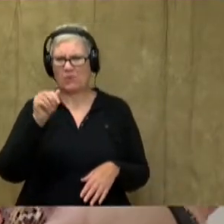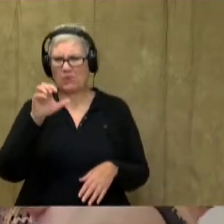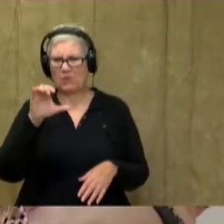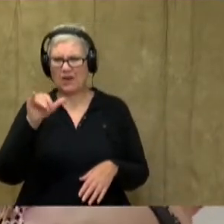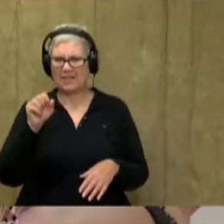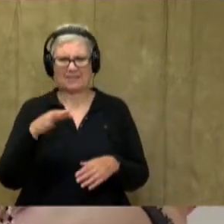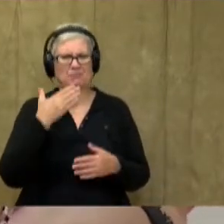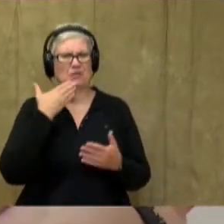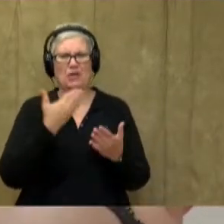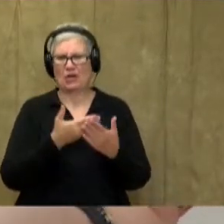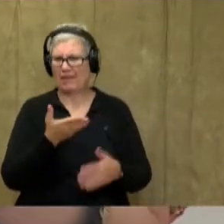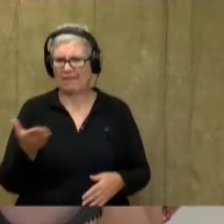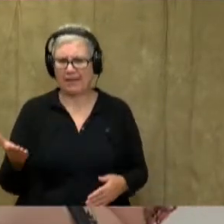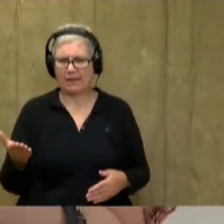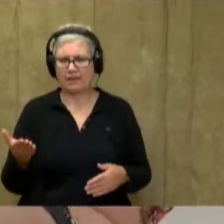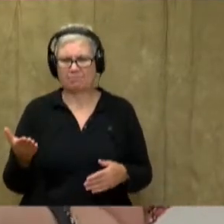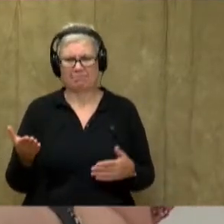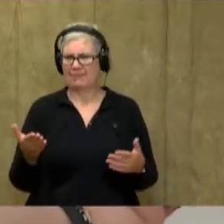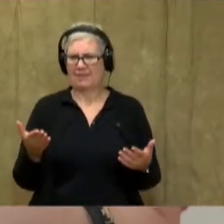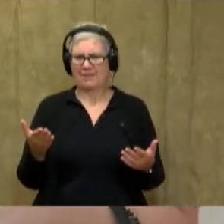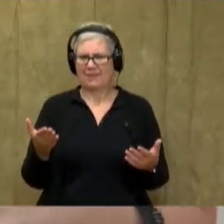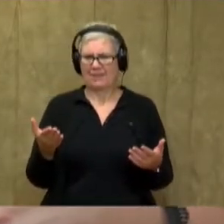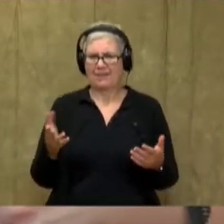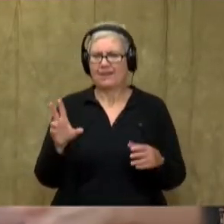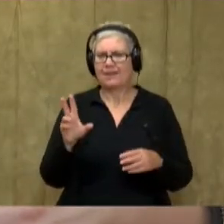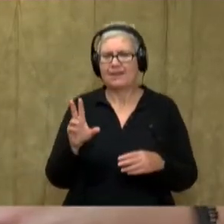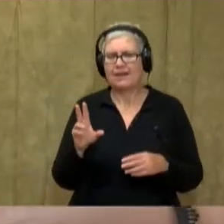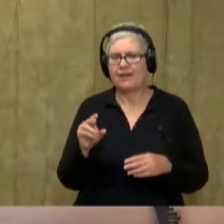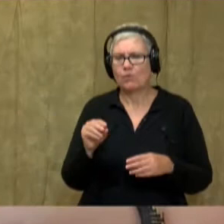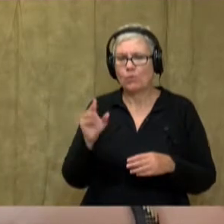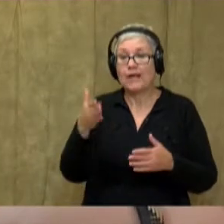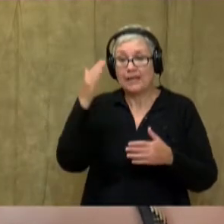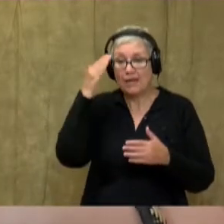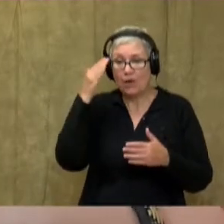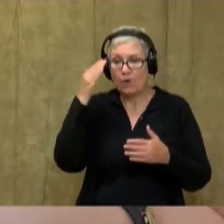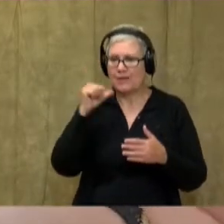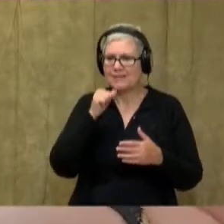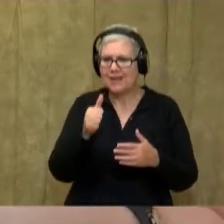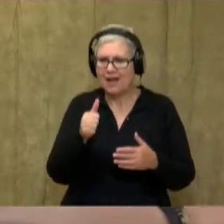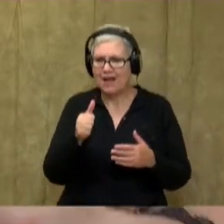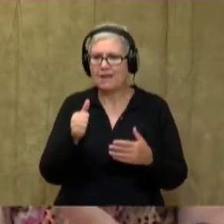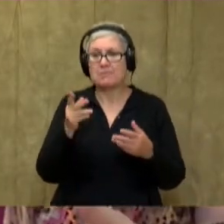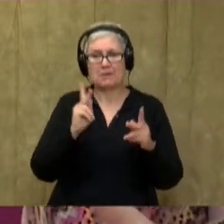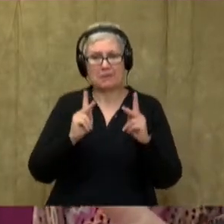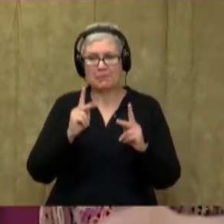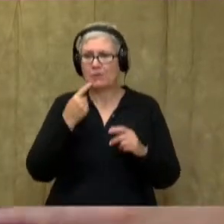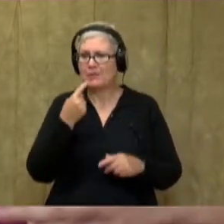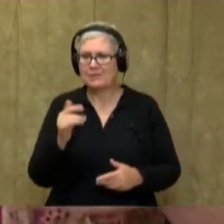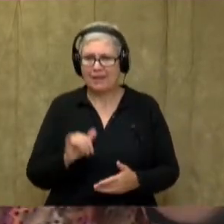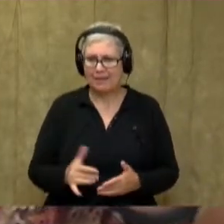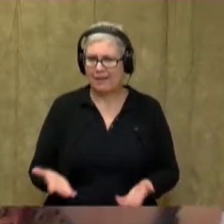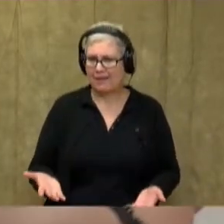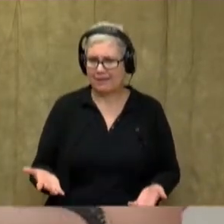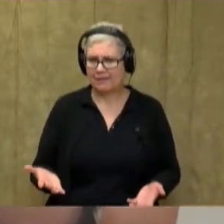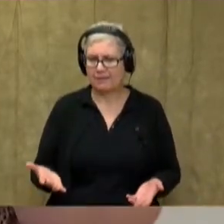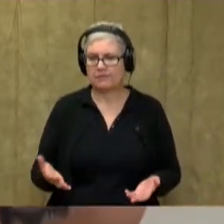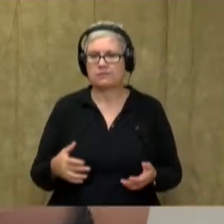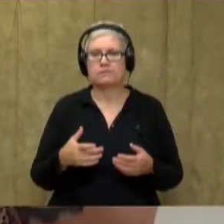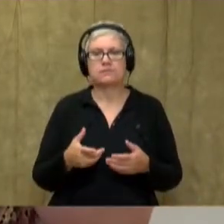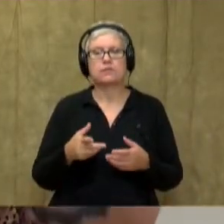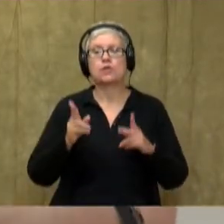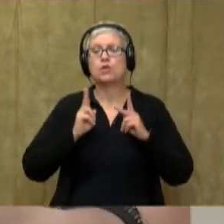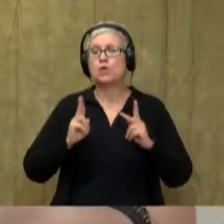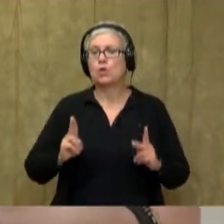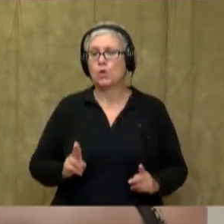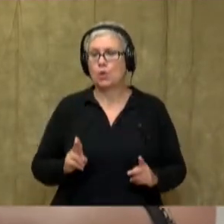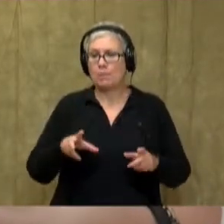it happens. So you have topics out there where, there are people like human trafficking. We know it happens every